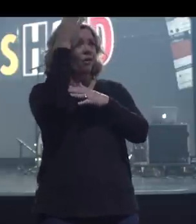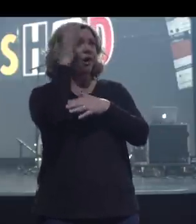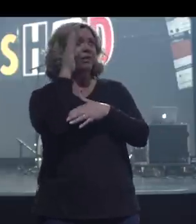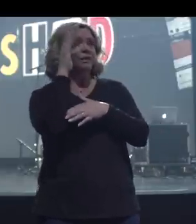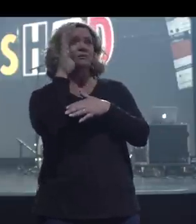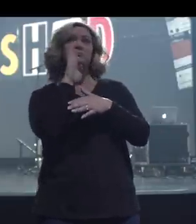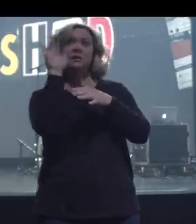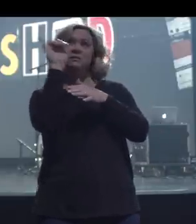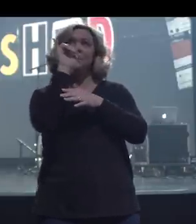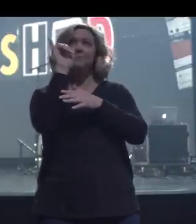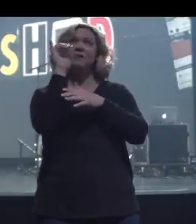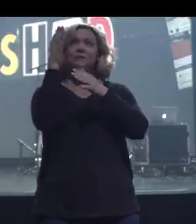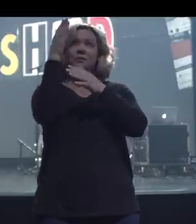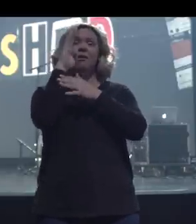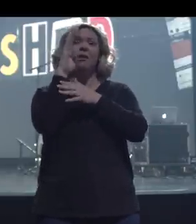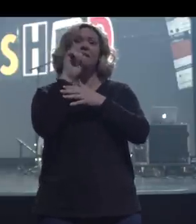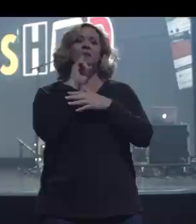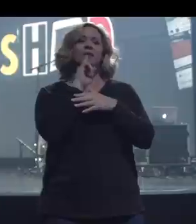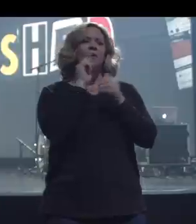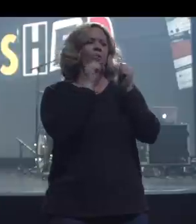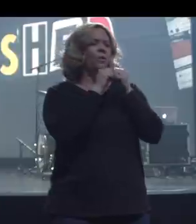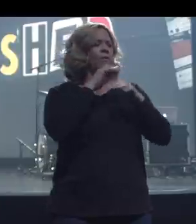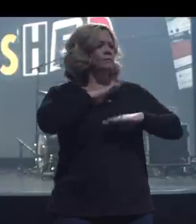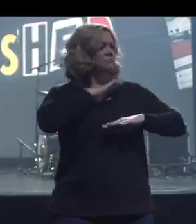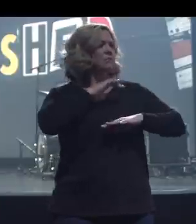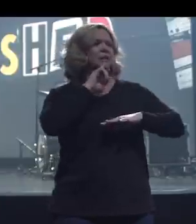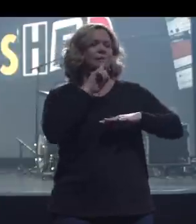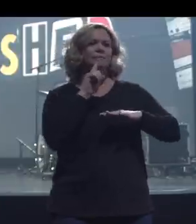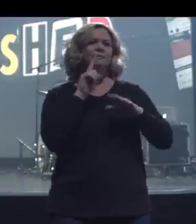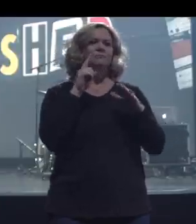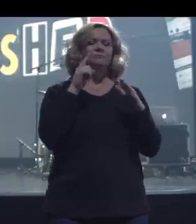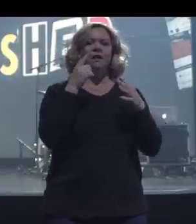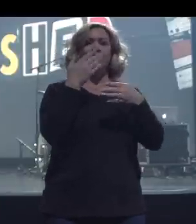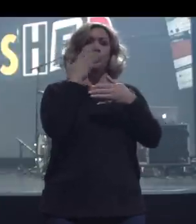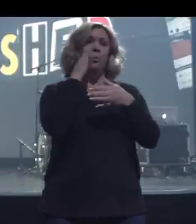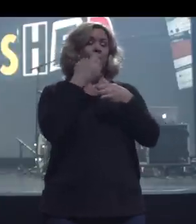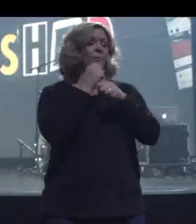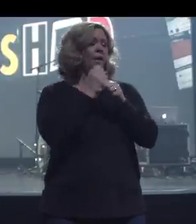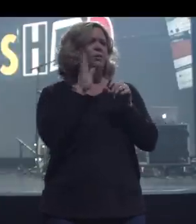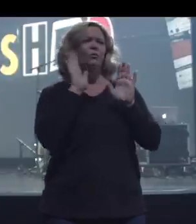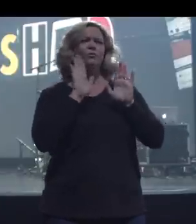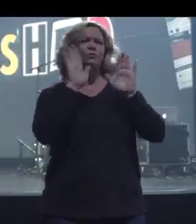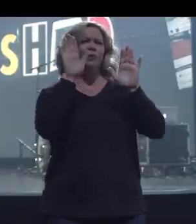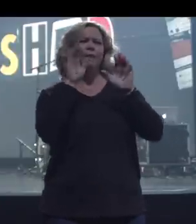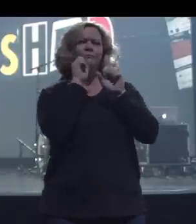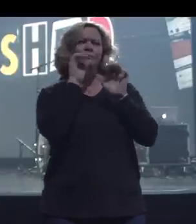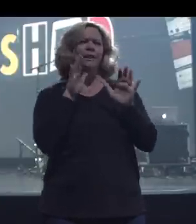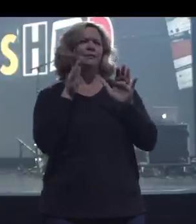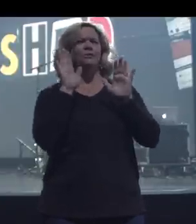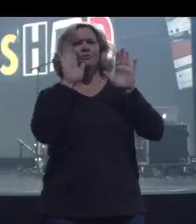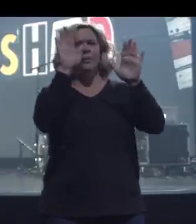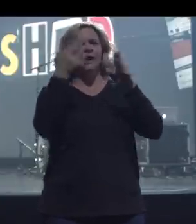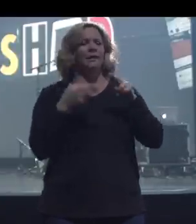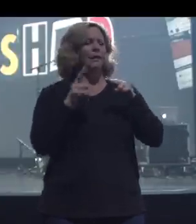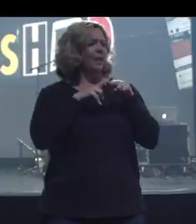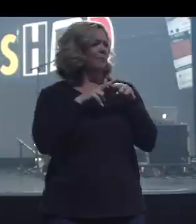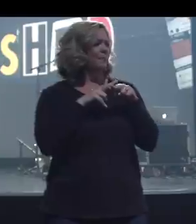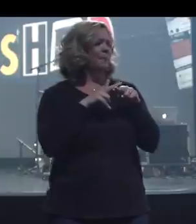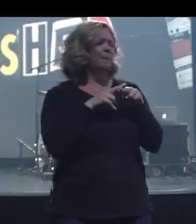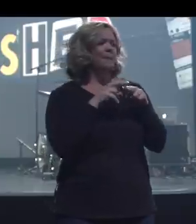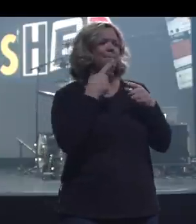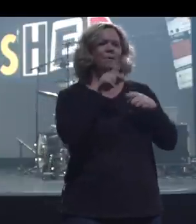contentment is great gain. You know, all of us are looking for like great gain in our life. We know that godliness is required. Paul says, no.